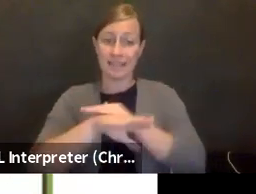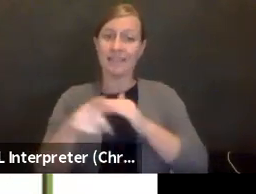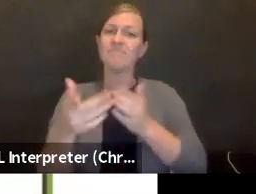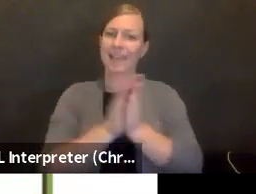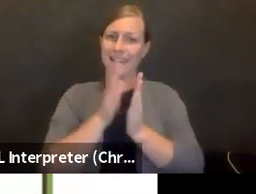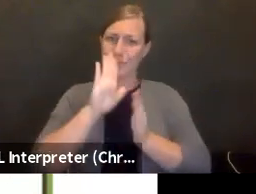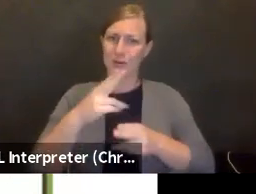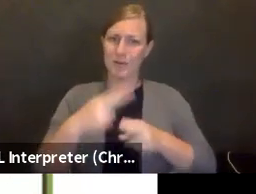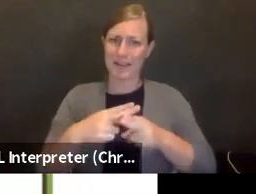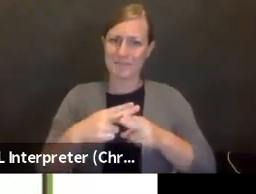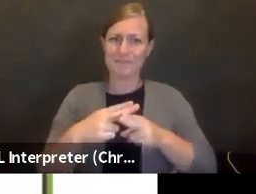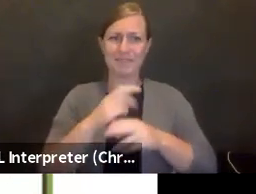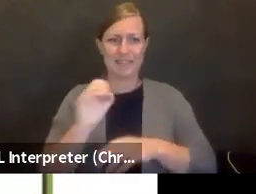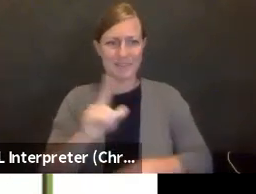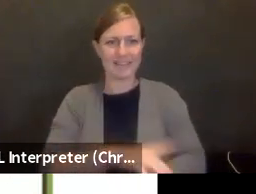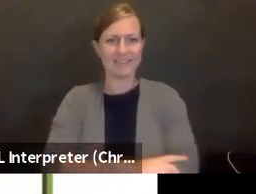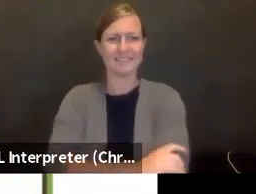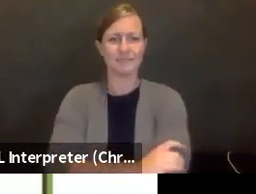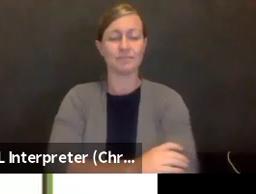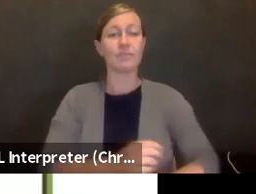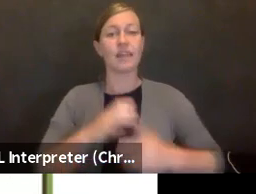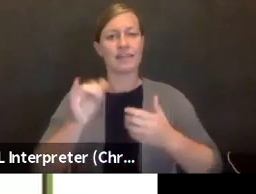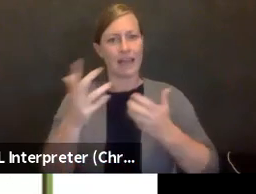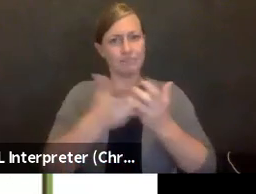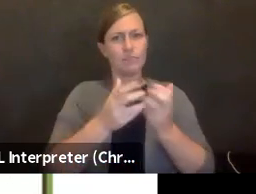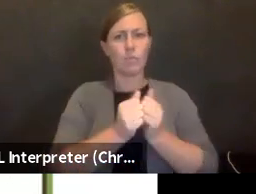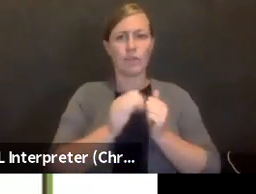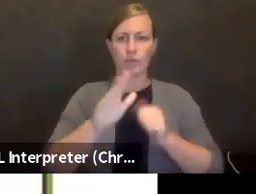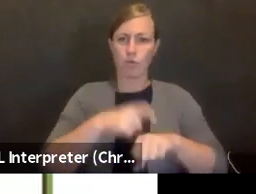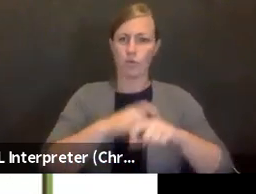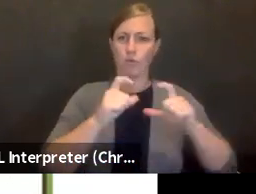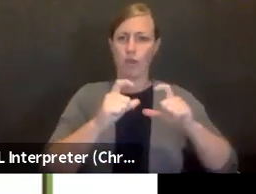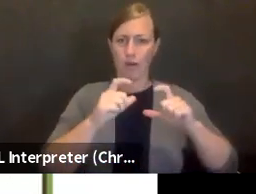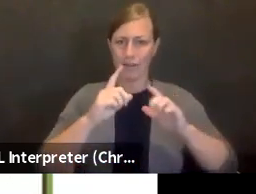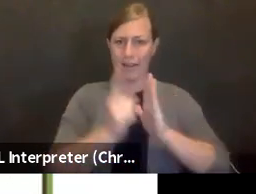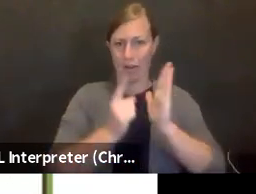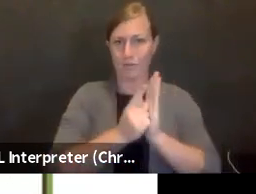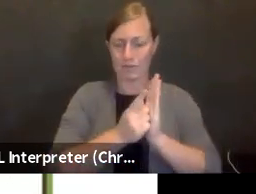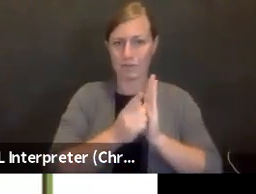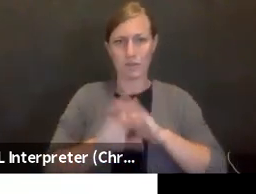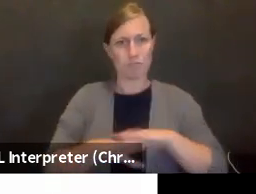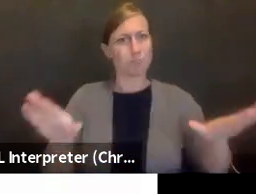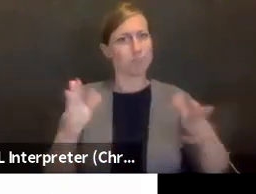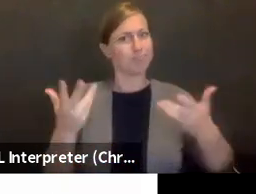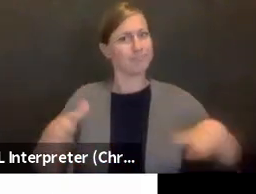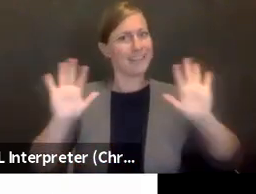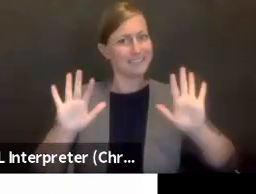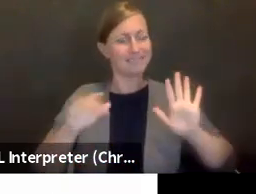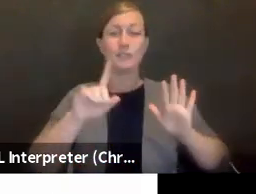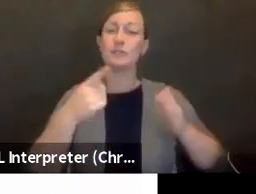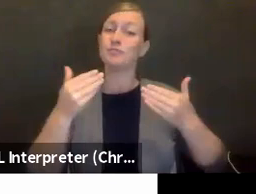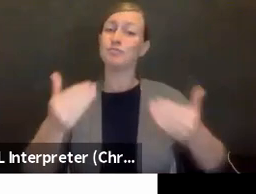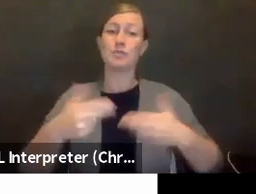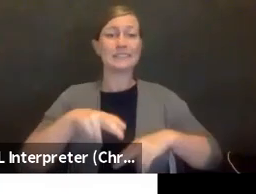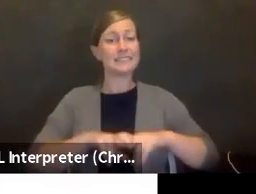email. We will associate that with your clock hours, so you don't have to do anything. All you have to do is sit back,